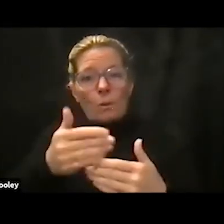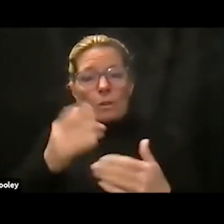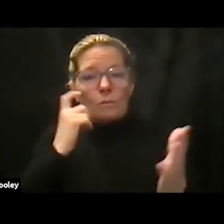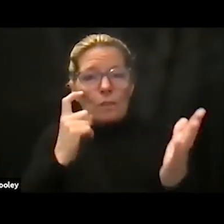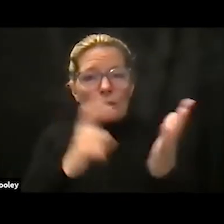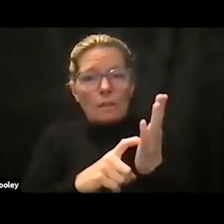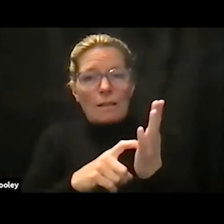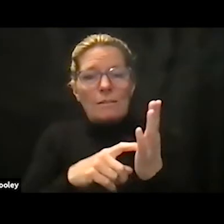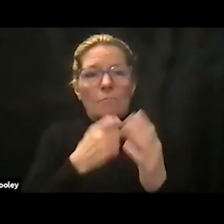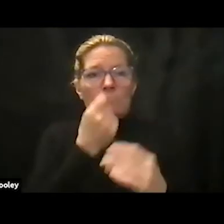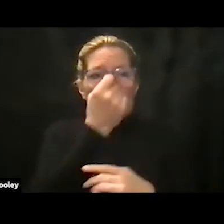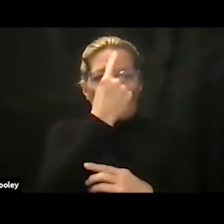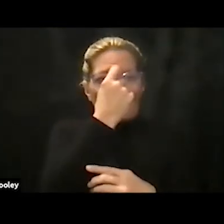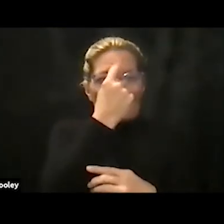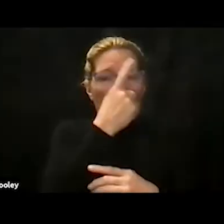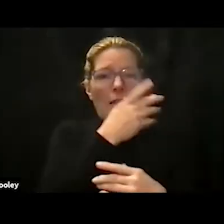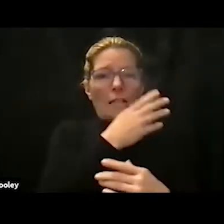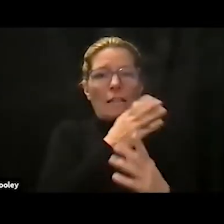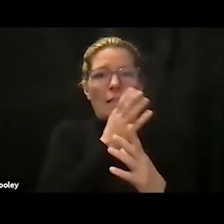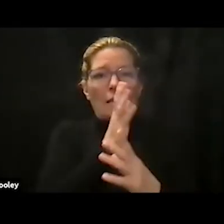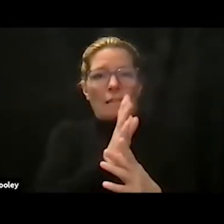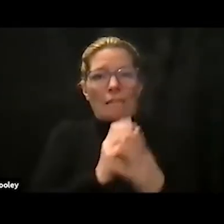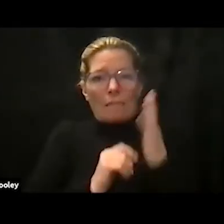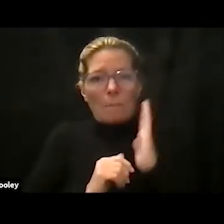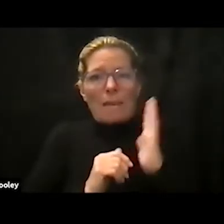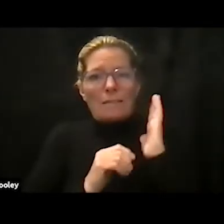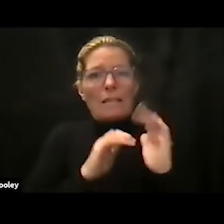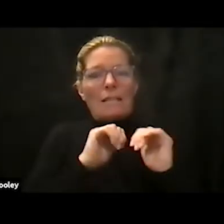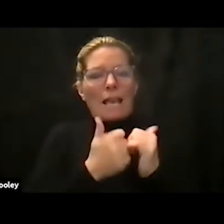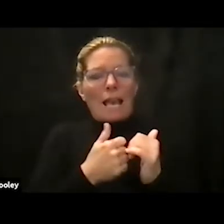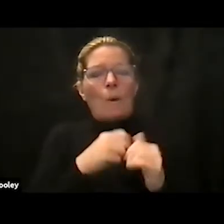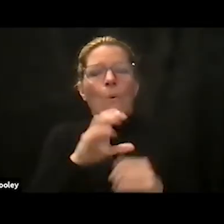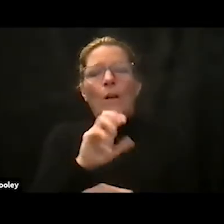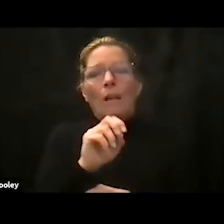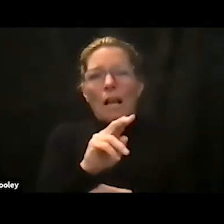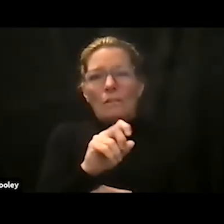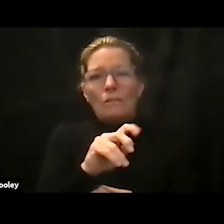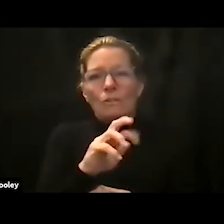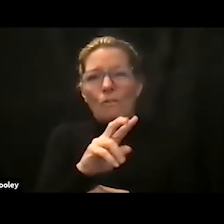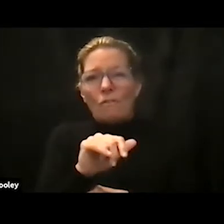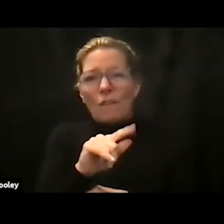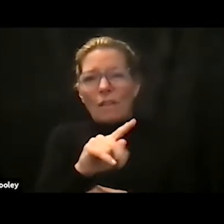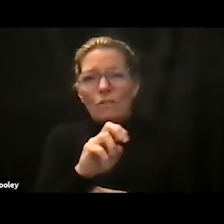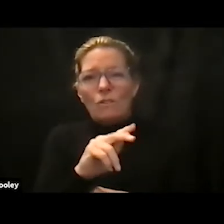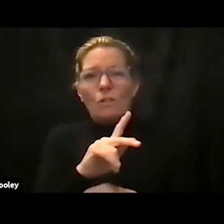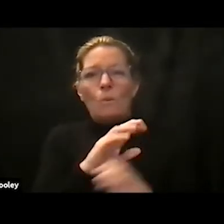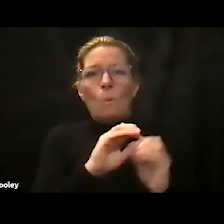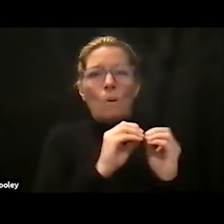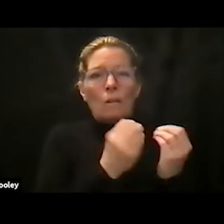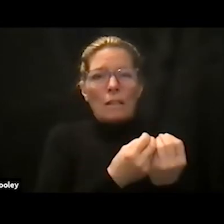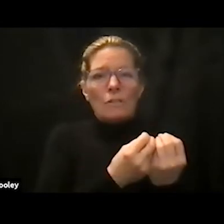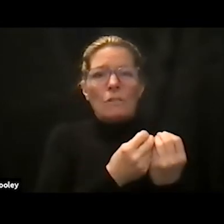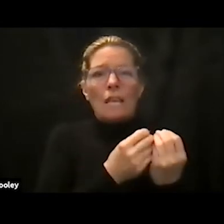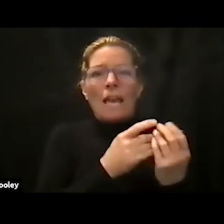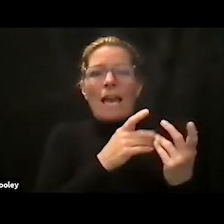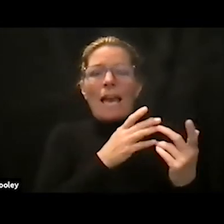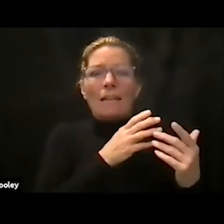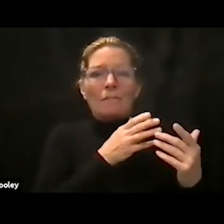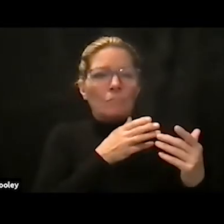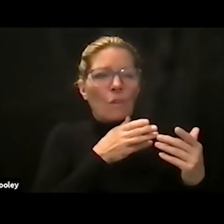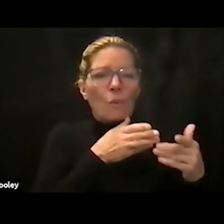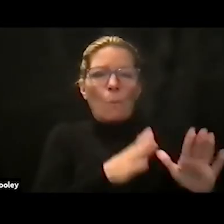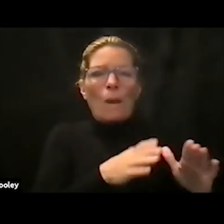understanding the past, right, and how conservation organizations and just the mainstream movement of conservation